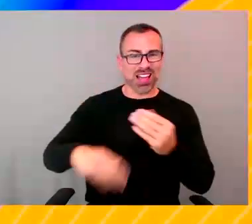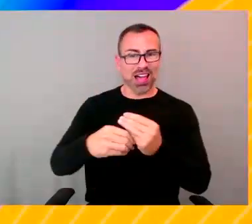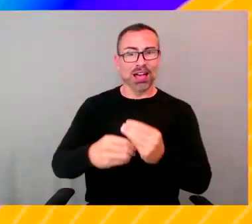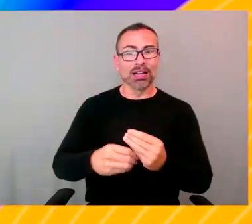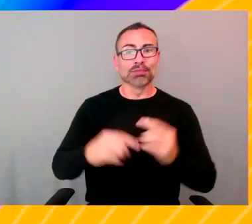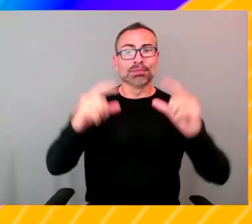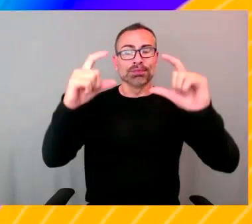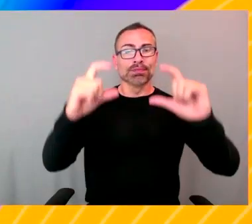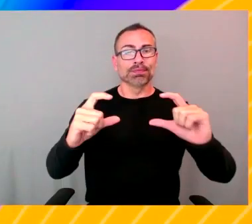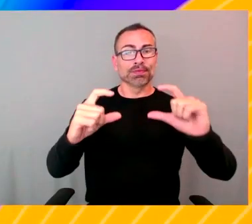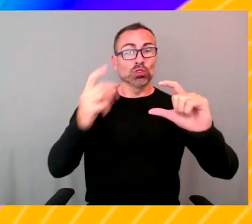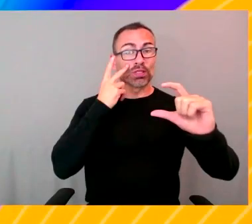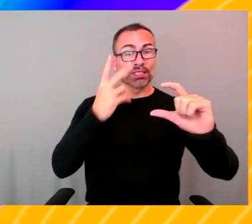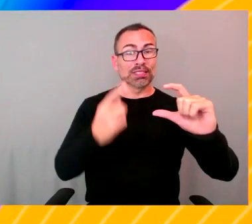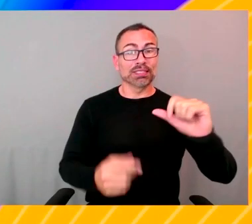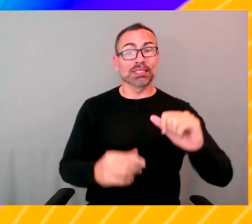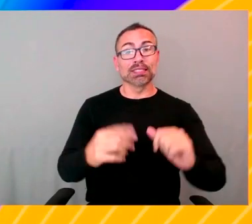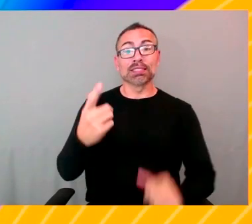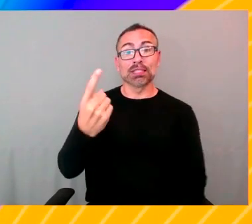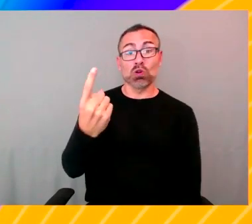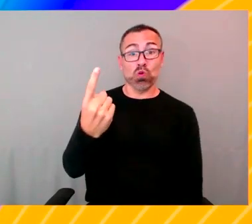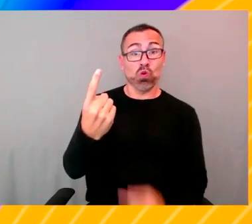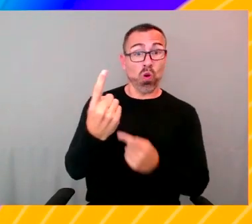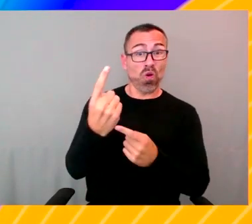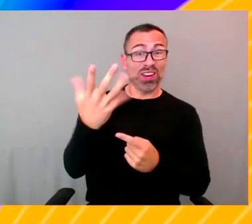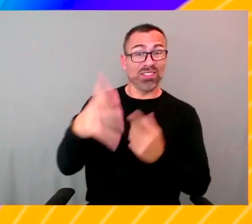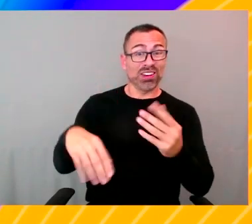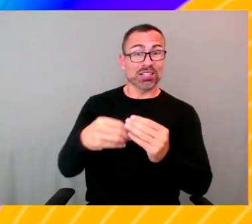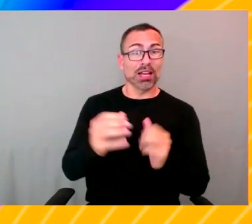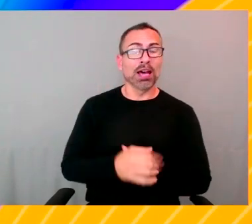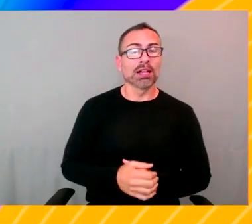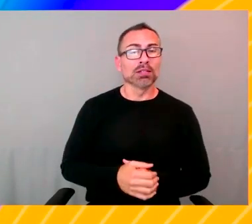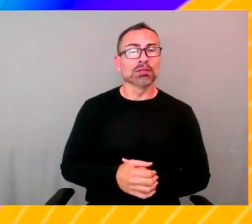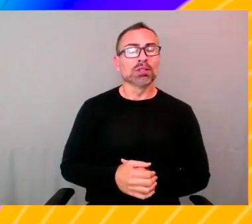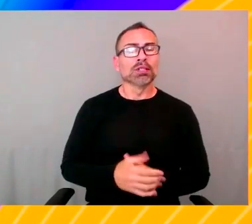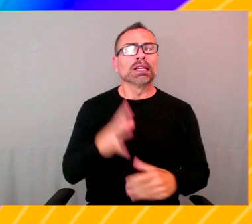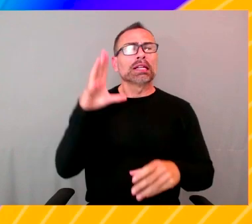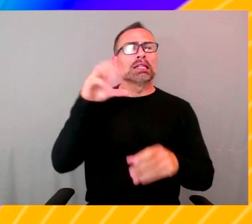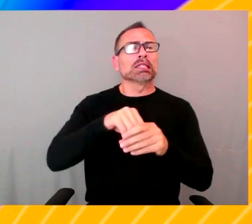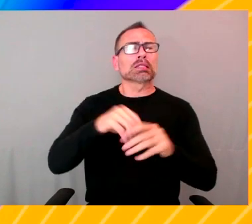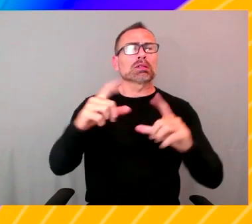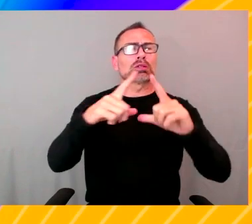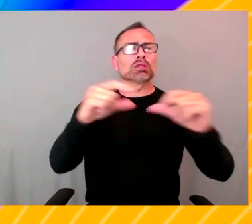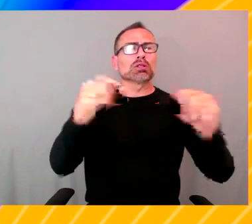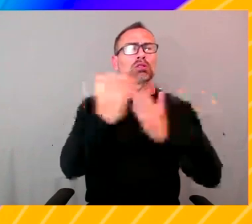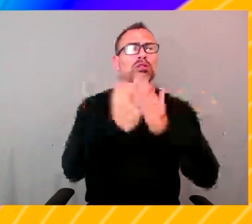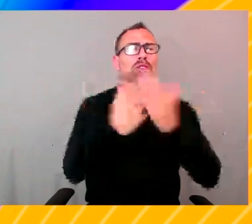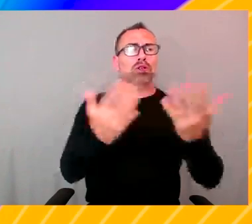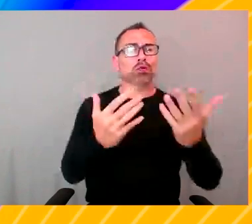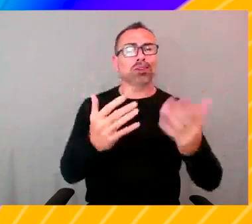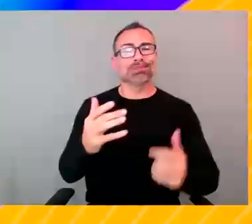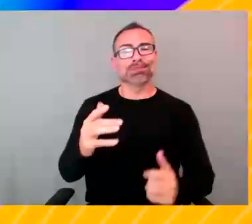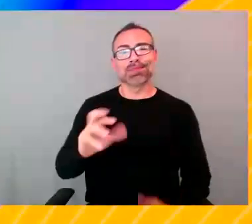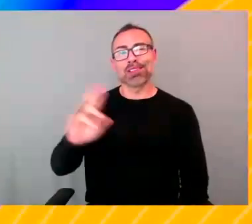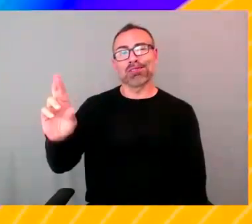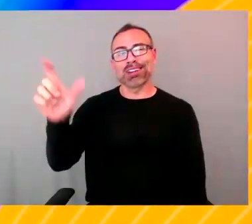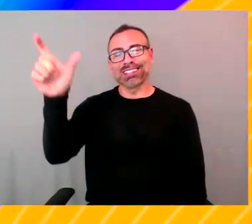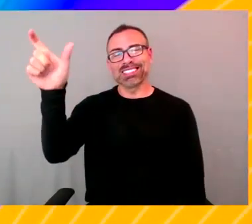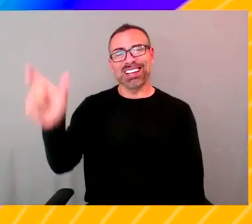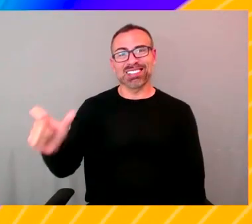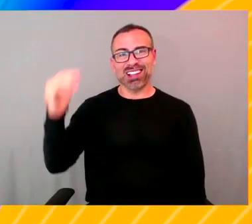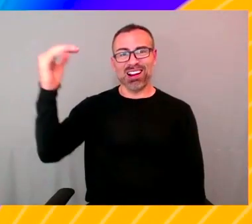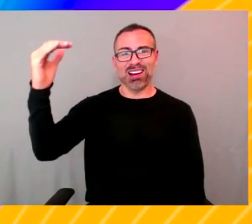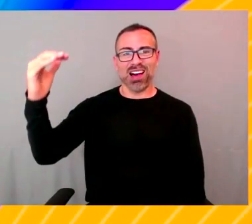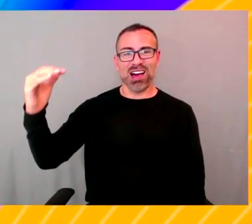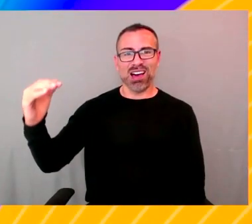the steps on the right-hand side that are part of that recipe. You can also see that I've selected the first version of that recipe. We have a couple of options to